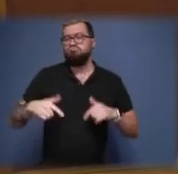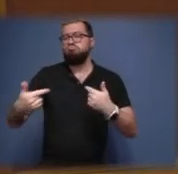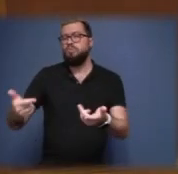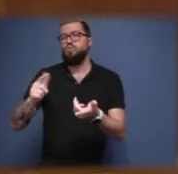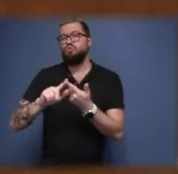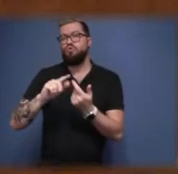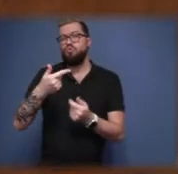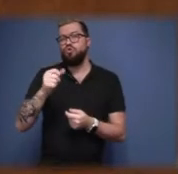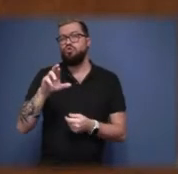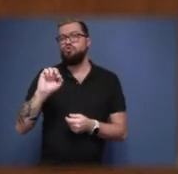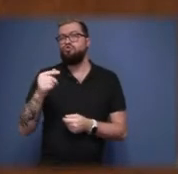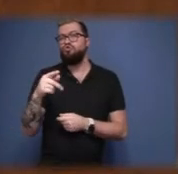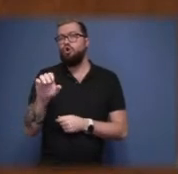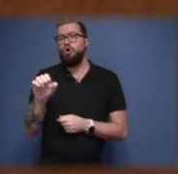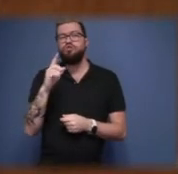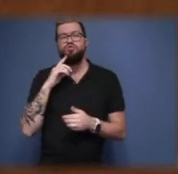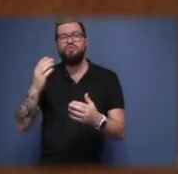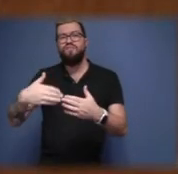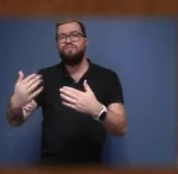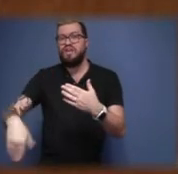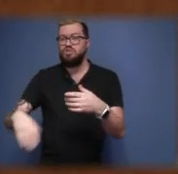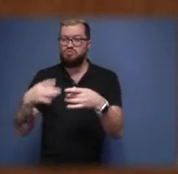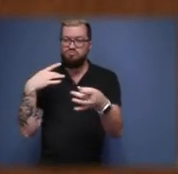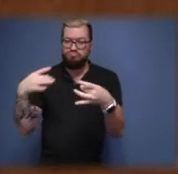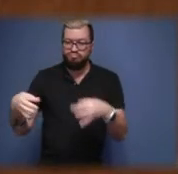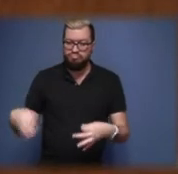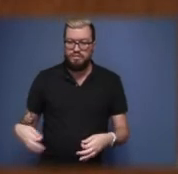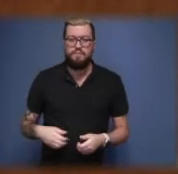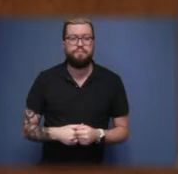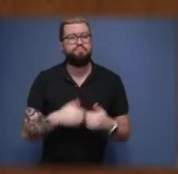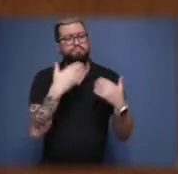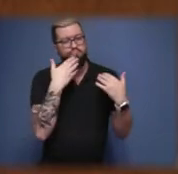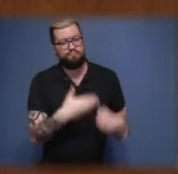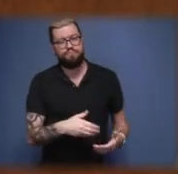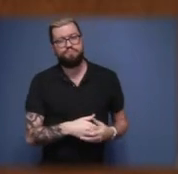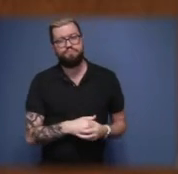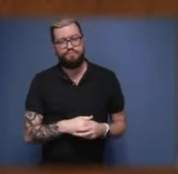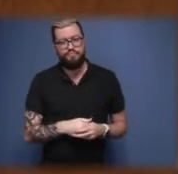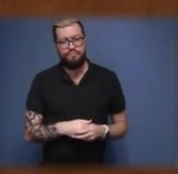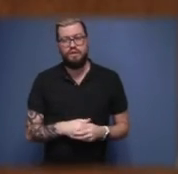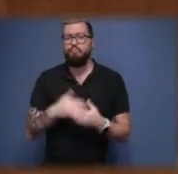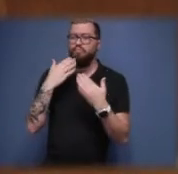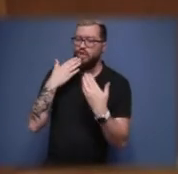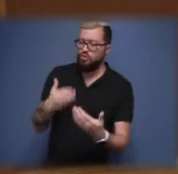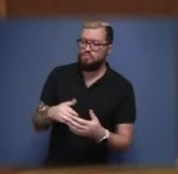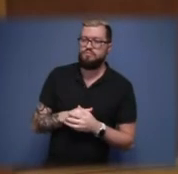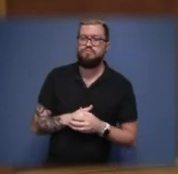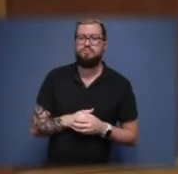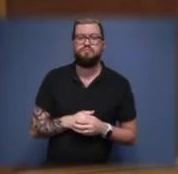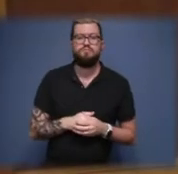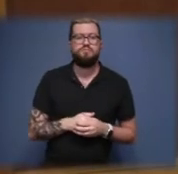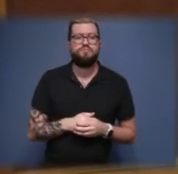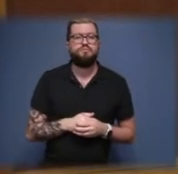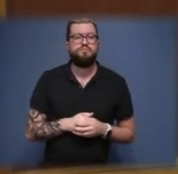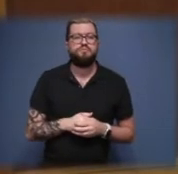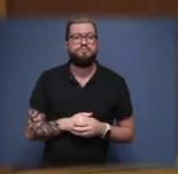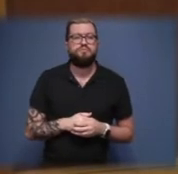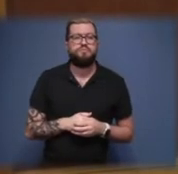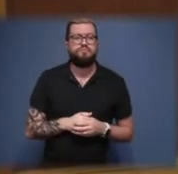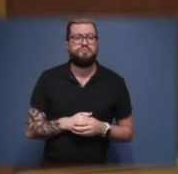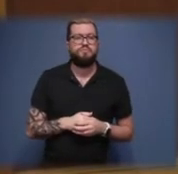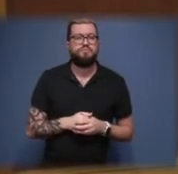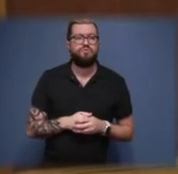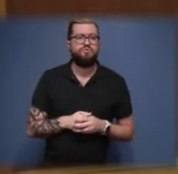George to finish. Thank you. And thank you, Commissioner. So exciting